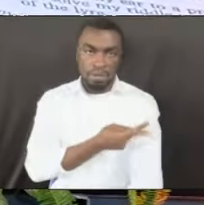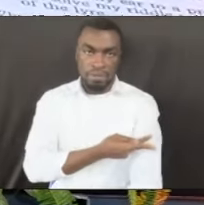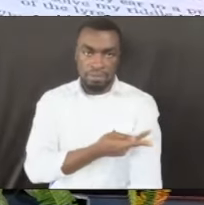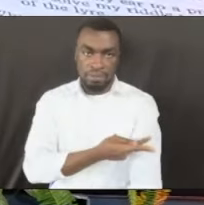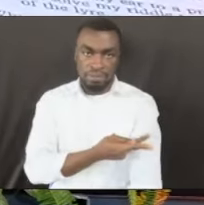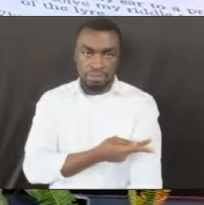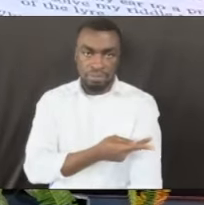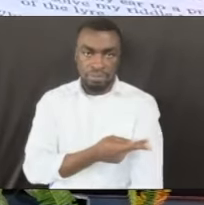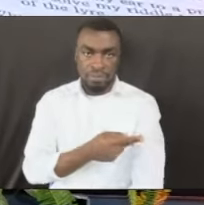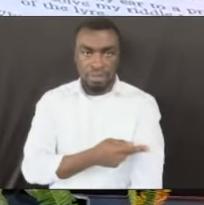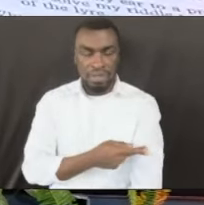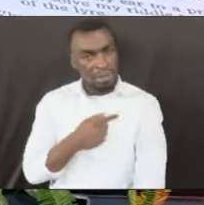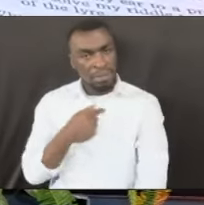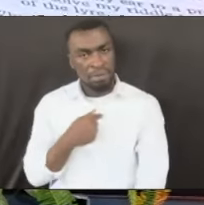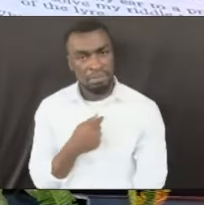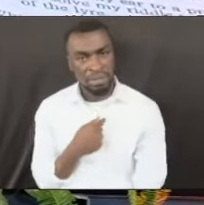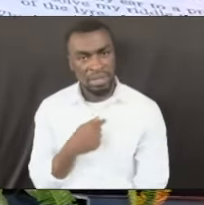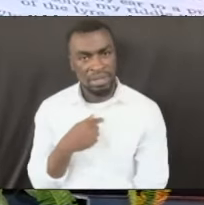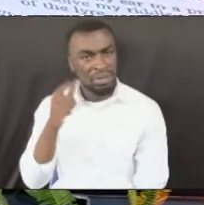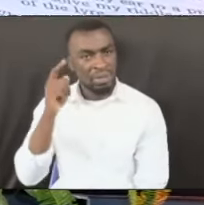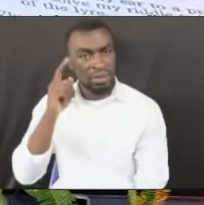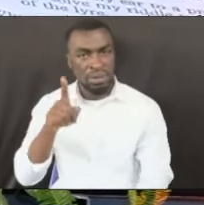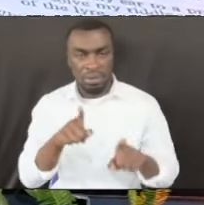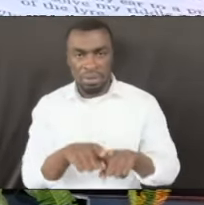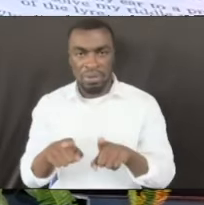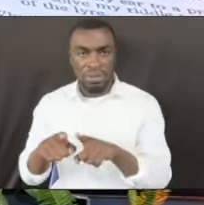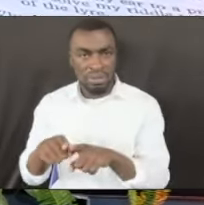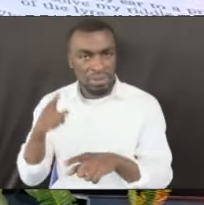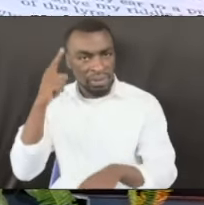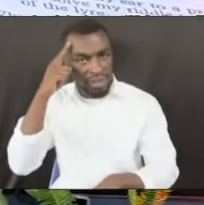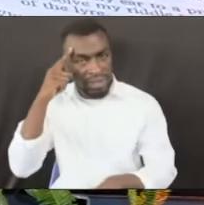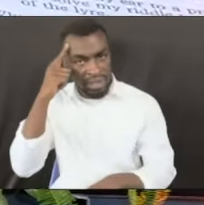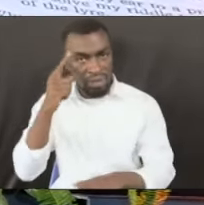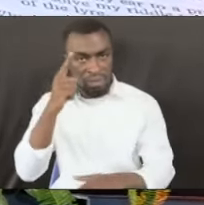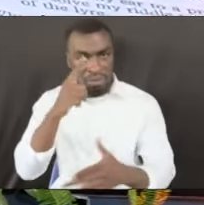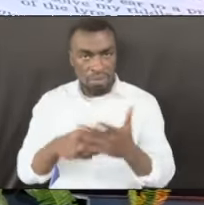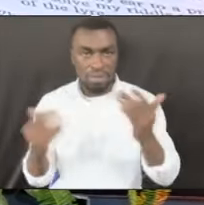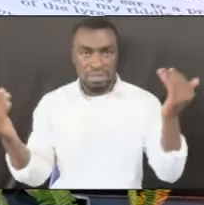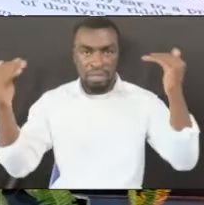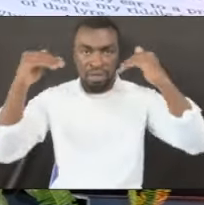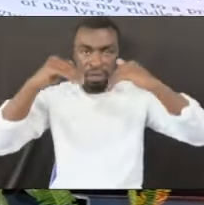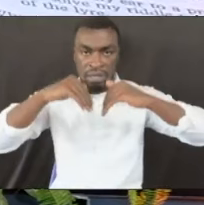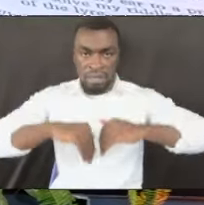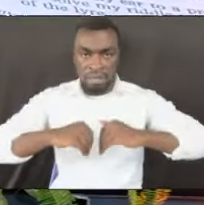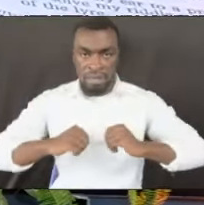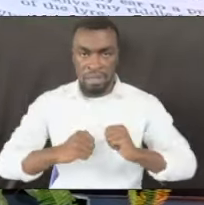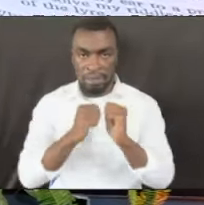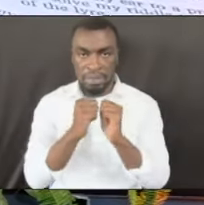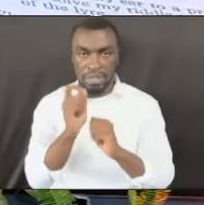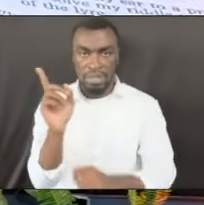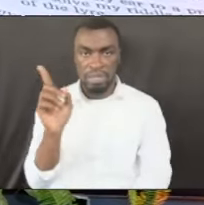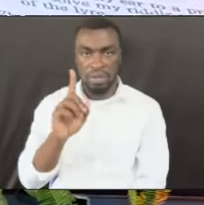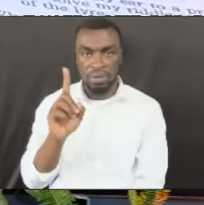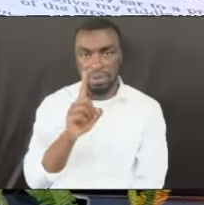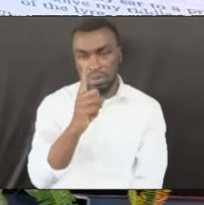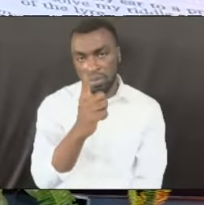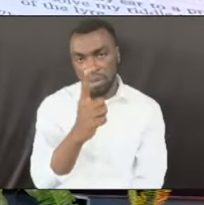That brings me again to the events that we are having in Nairobi. We have